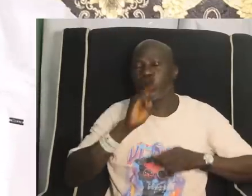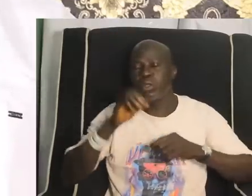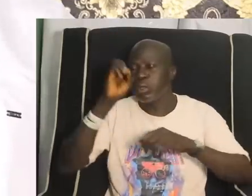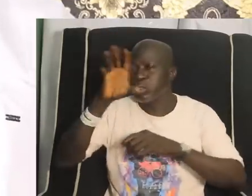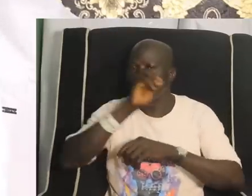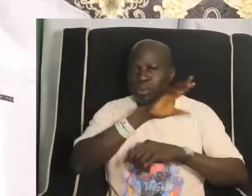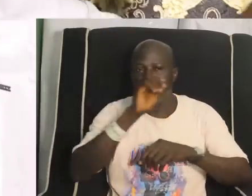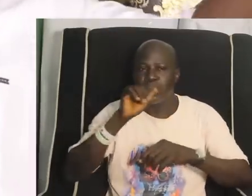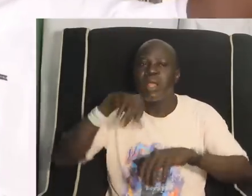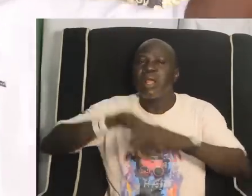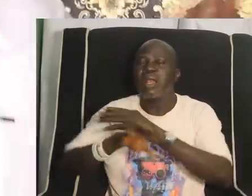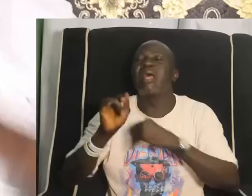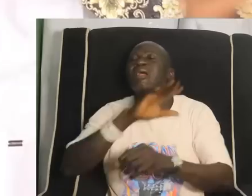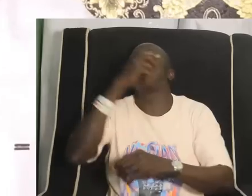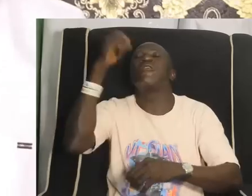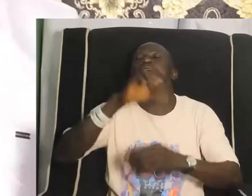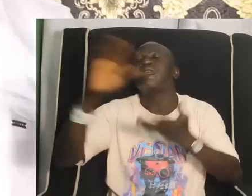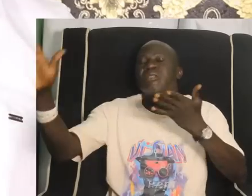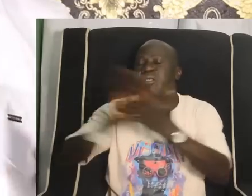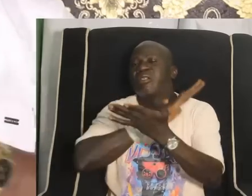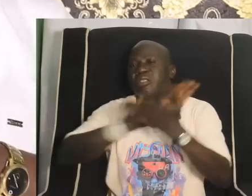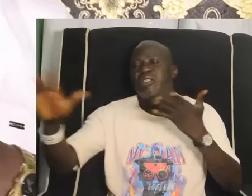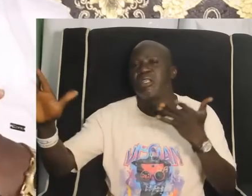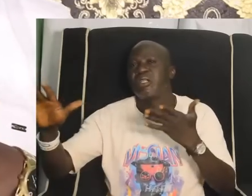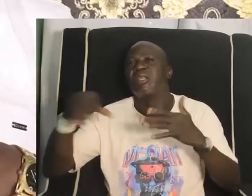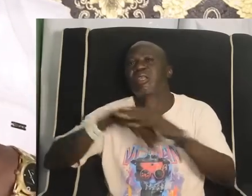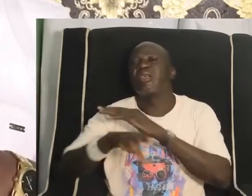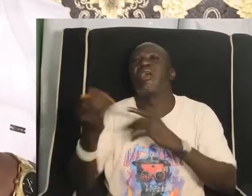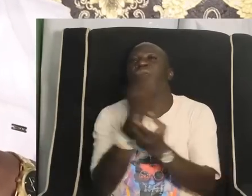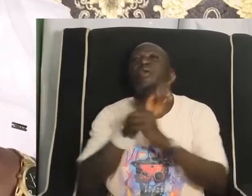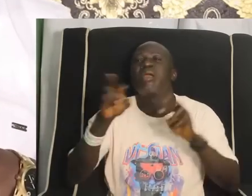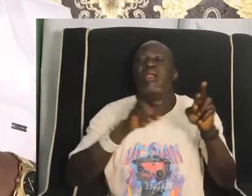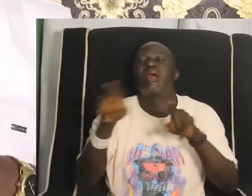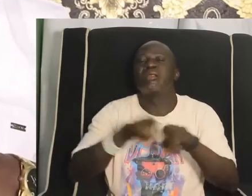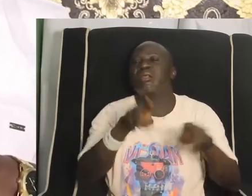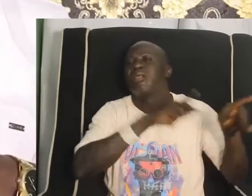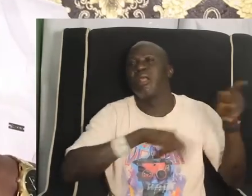You sprinkle it. Je ki fun yen ko para. Let us possibly be raised.